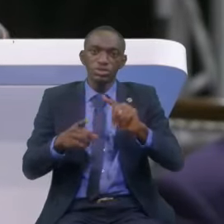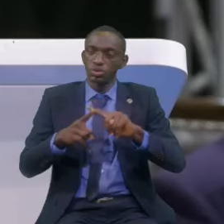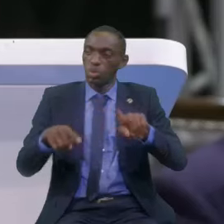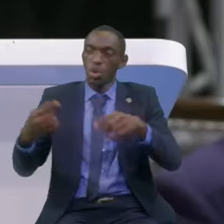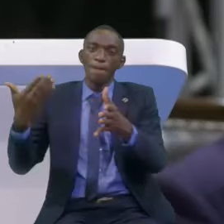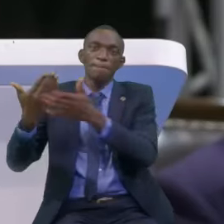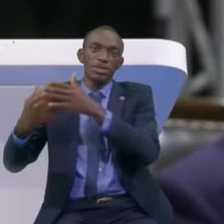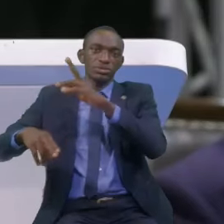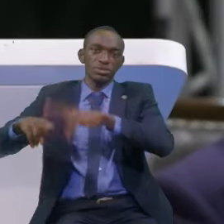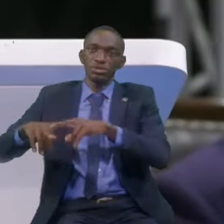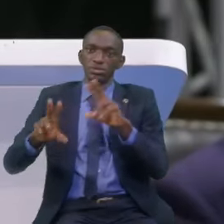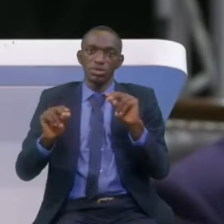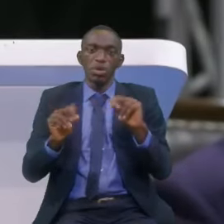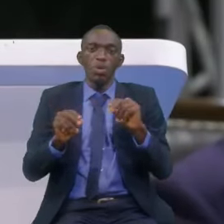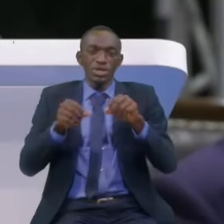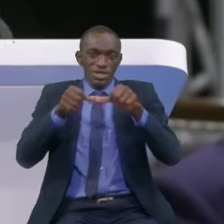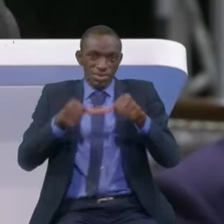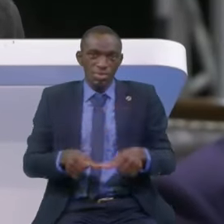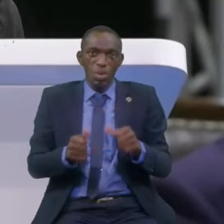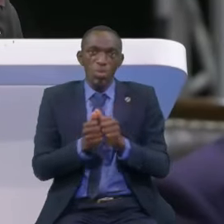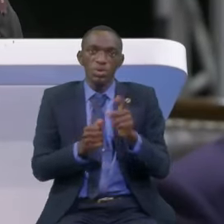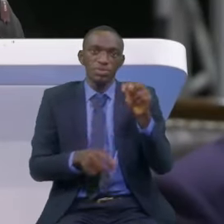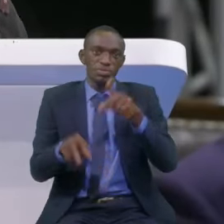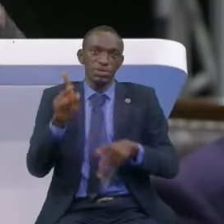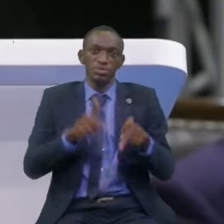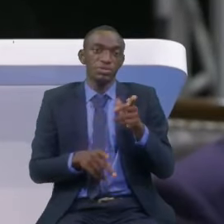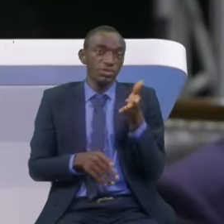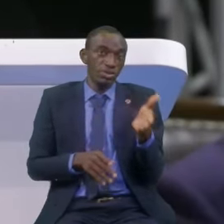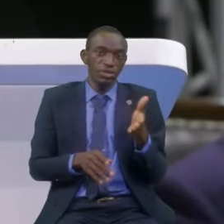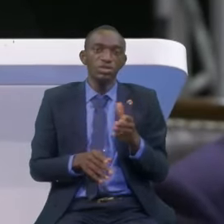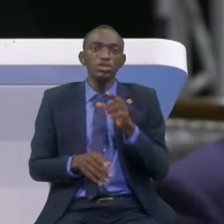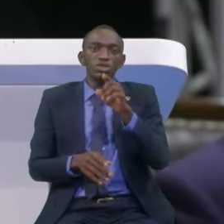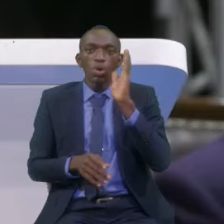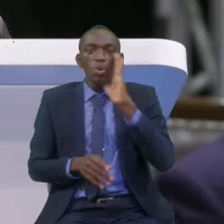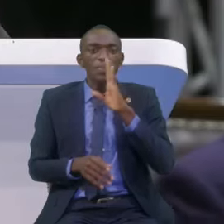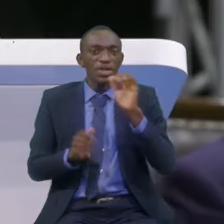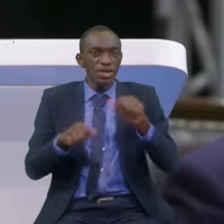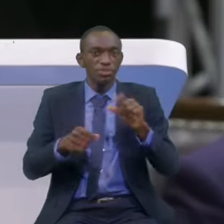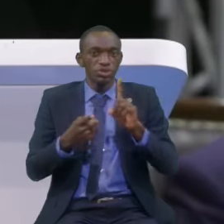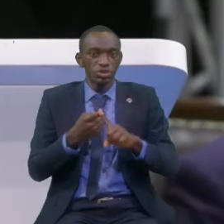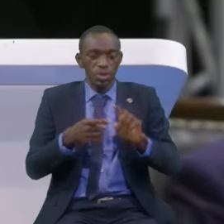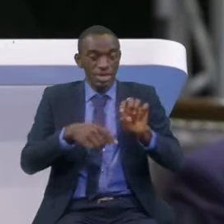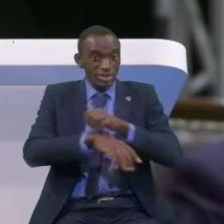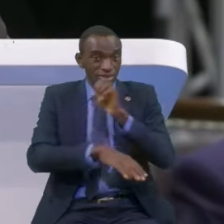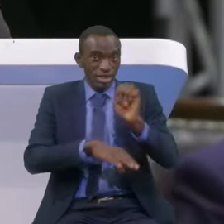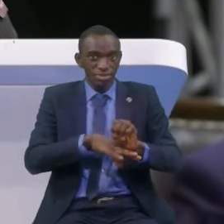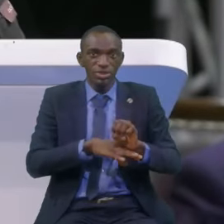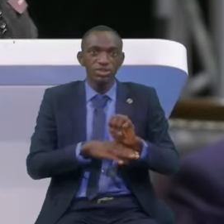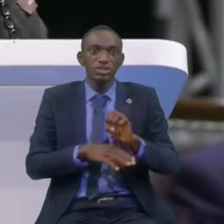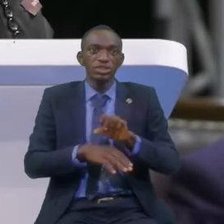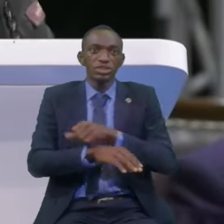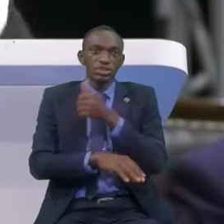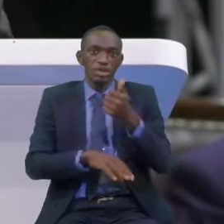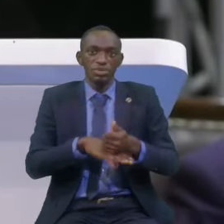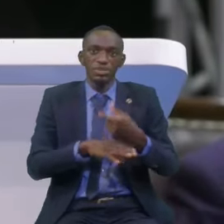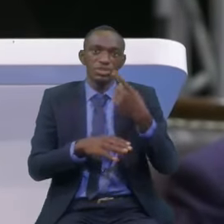with the people. There, you will be able to establish the testimony as well as your own testimony you will